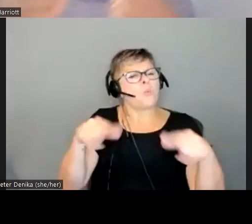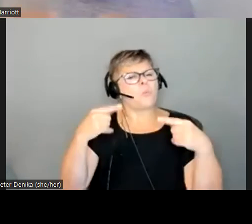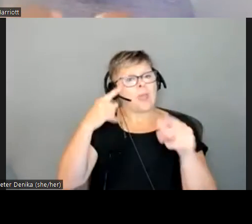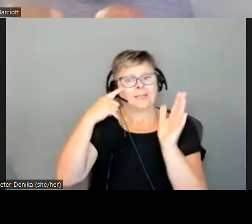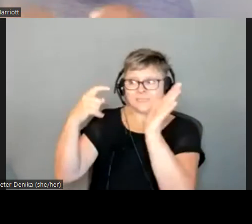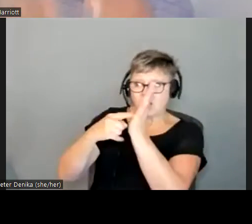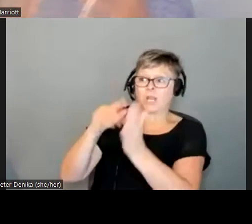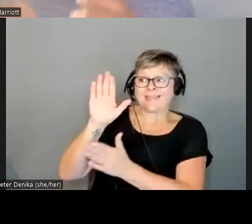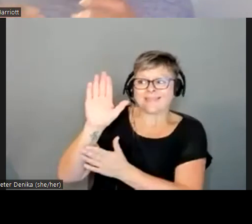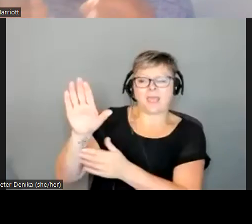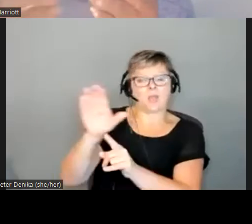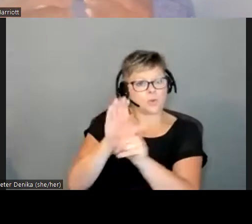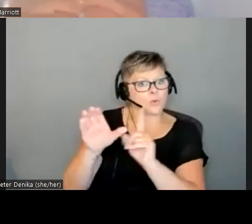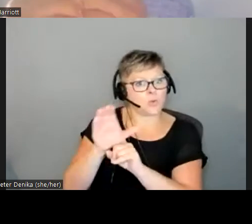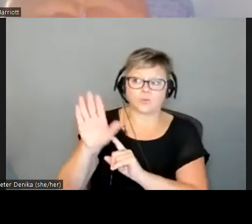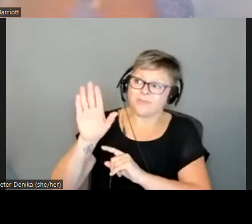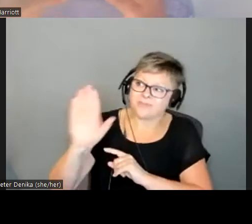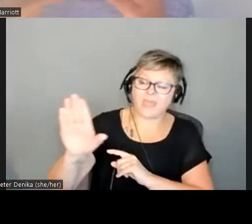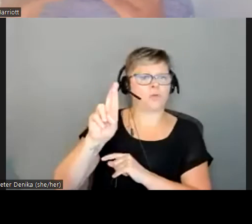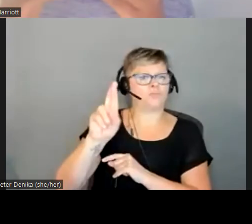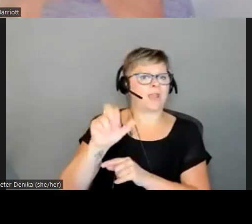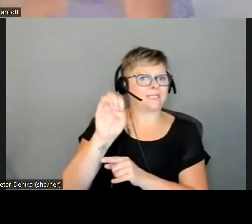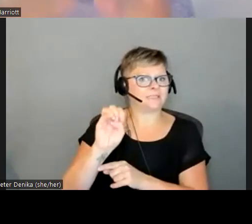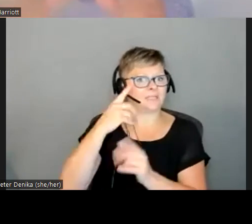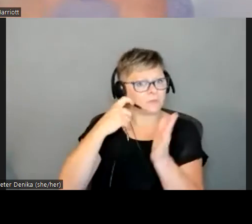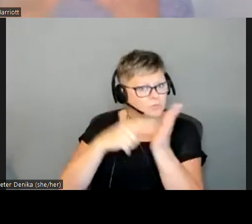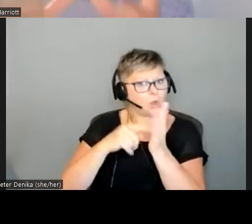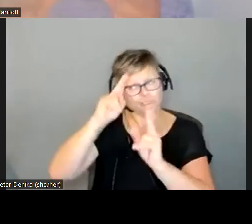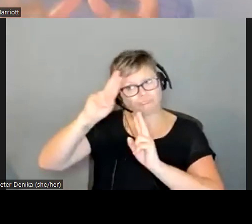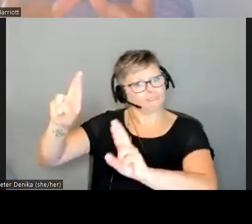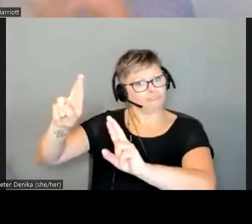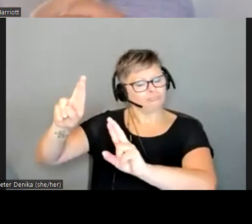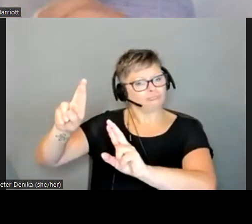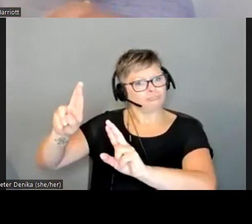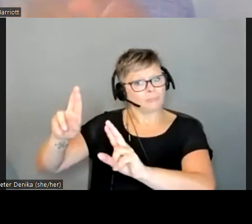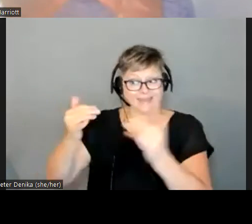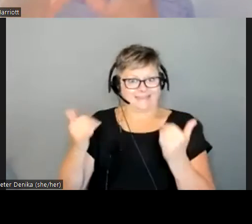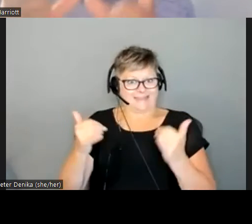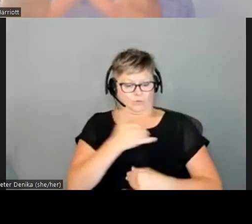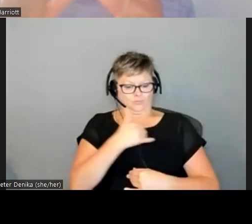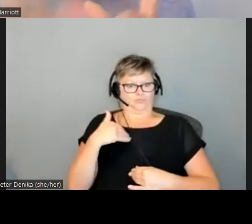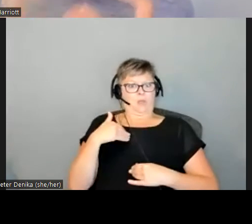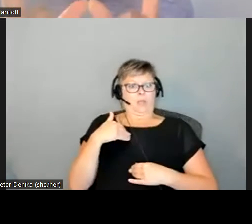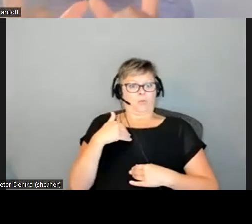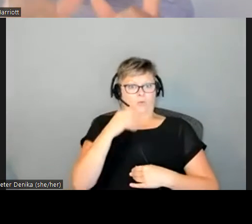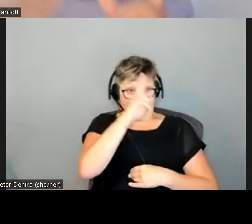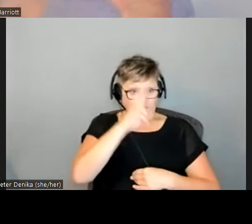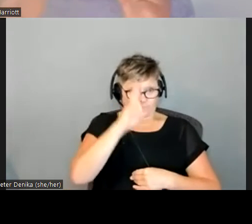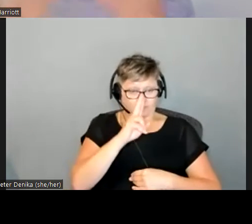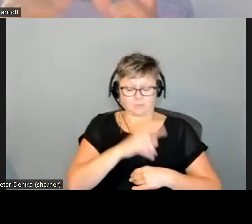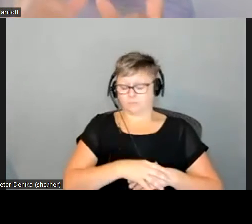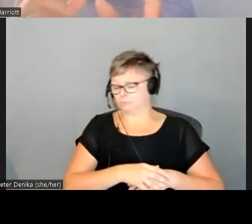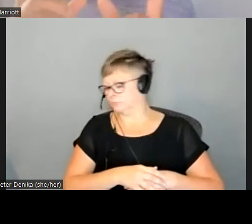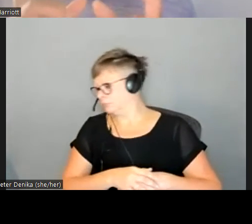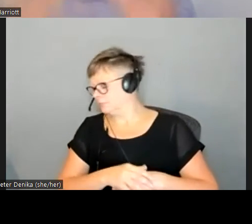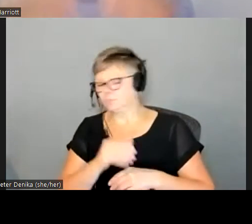the acknowledgement of race. Um, right now in Toronto, especially in our Toronto hospitals, you're not going to see